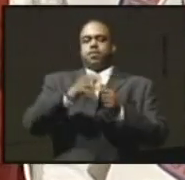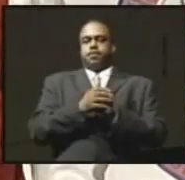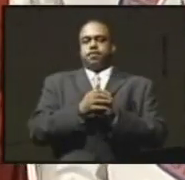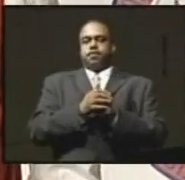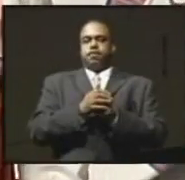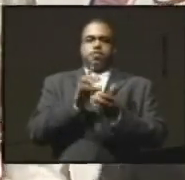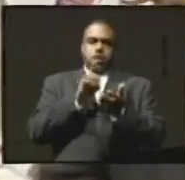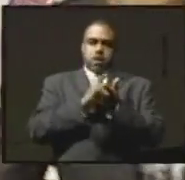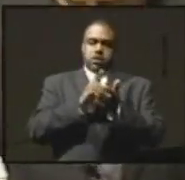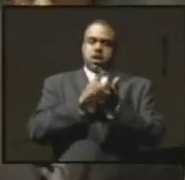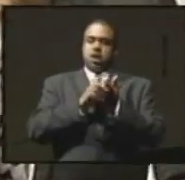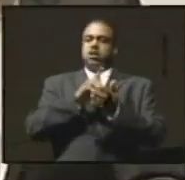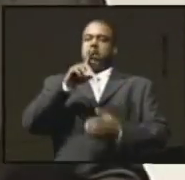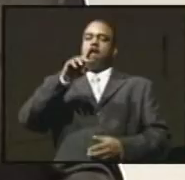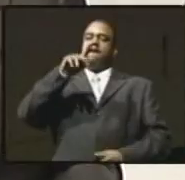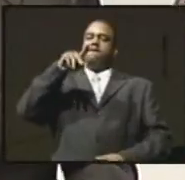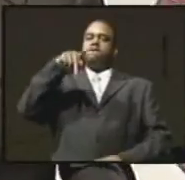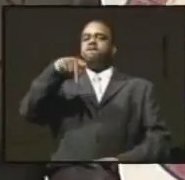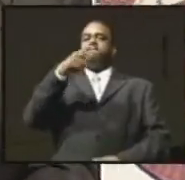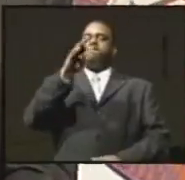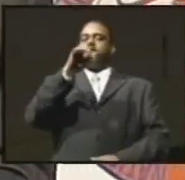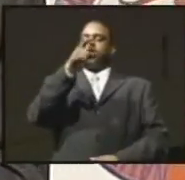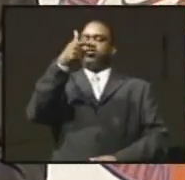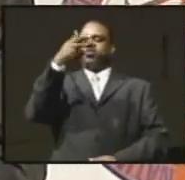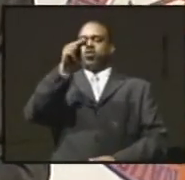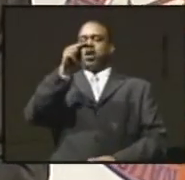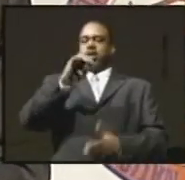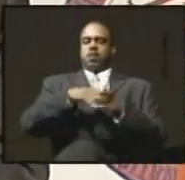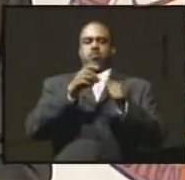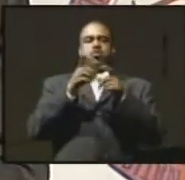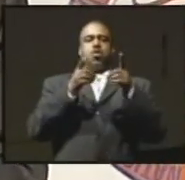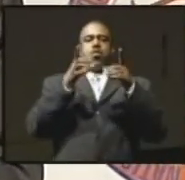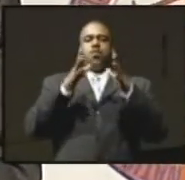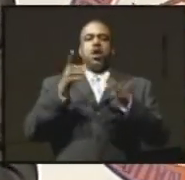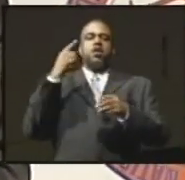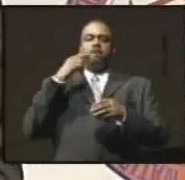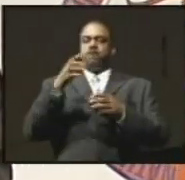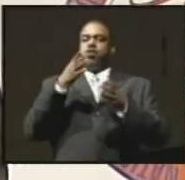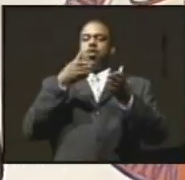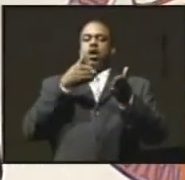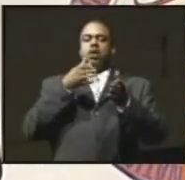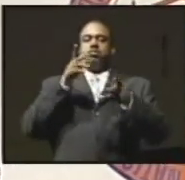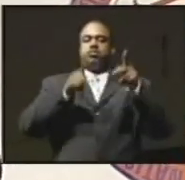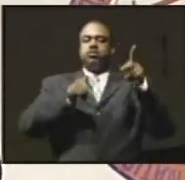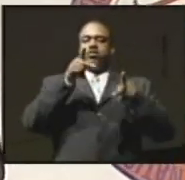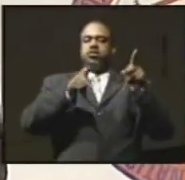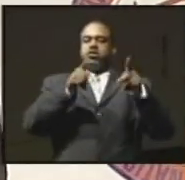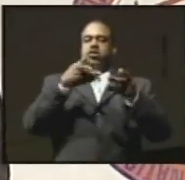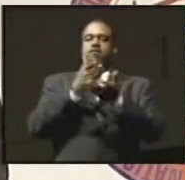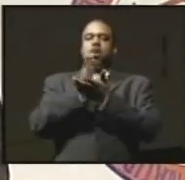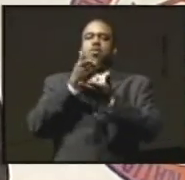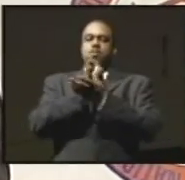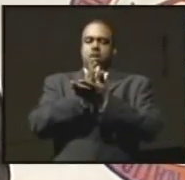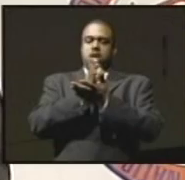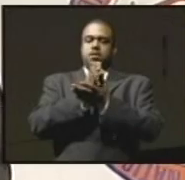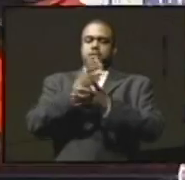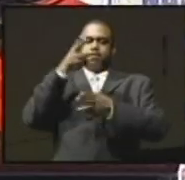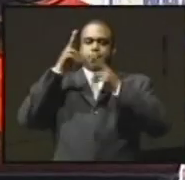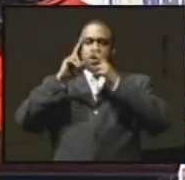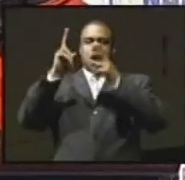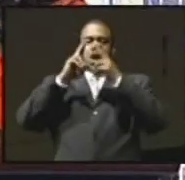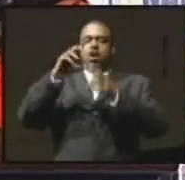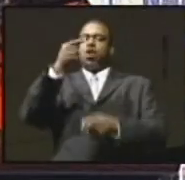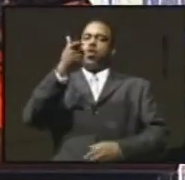Dr. Dan Kirschbaum, Director of the Michigan Department of Civil Rights. The Honorary Brenda